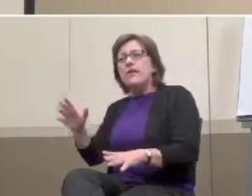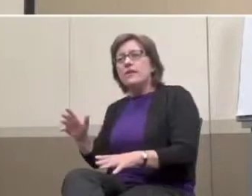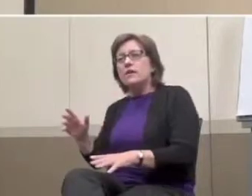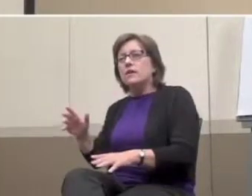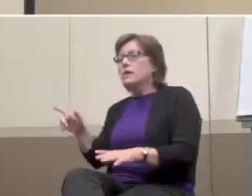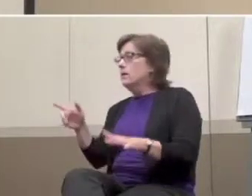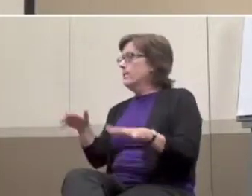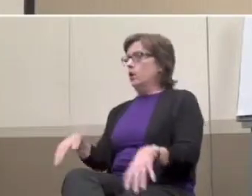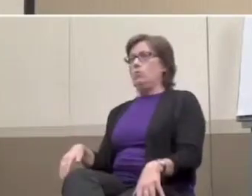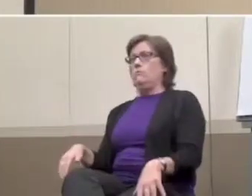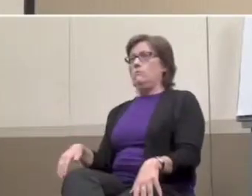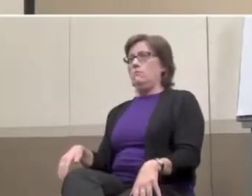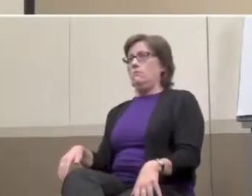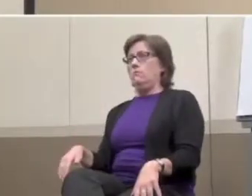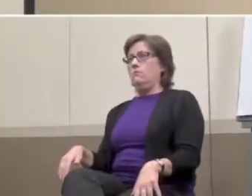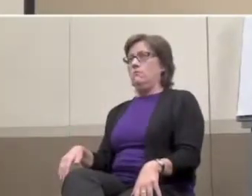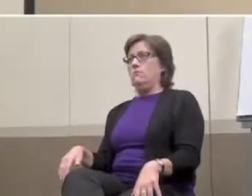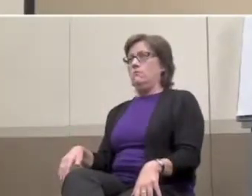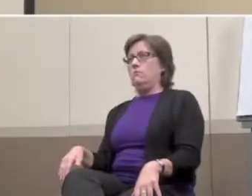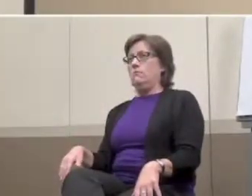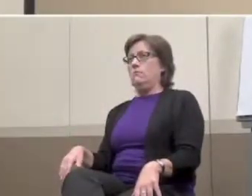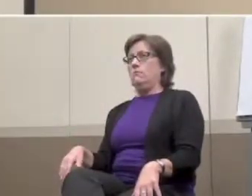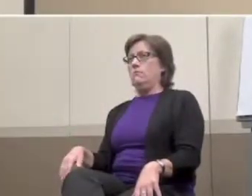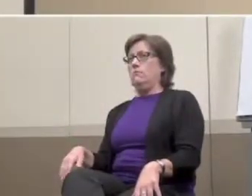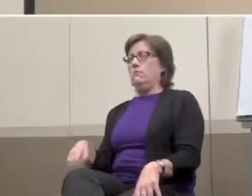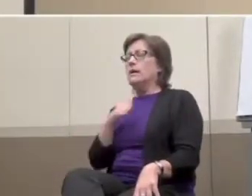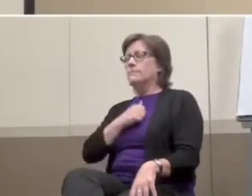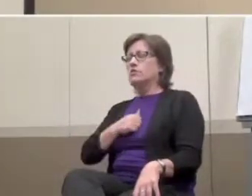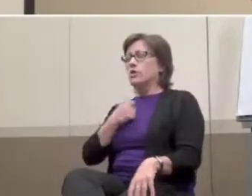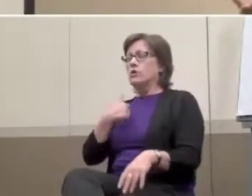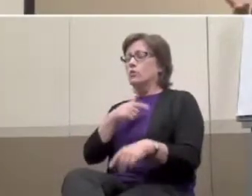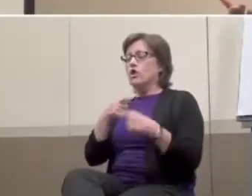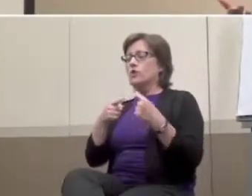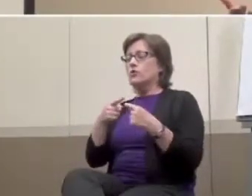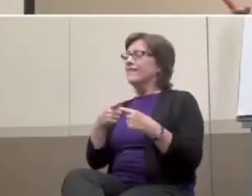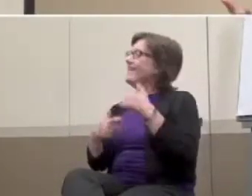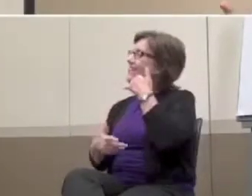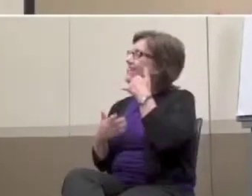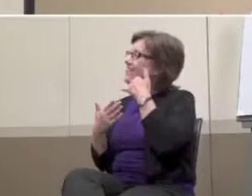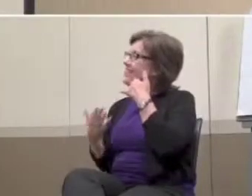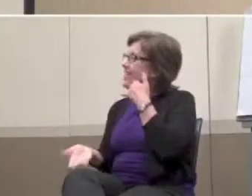phone was silent. And he said, I'm sorry we're arguing. I said, thank you.